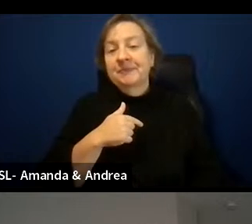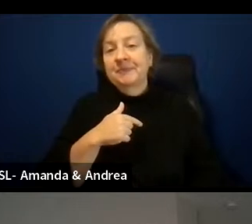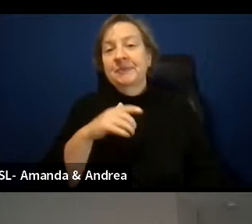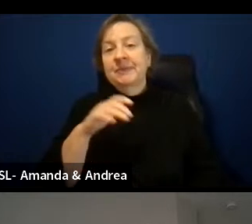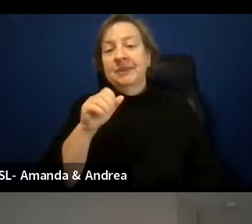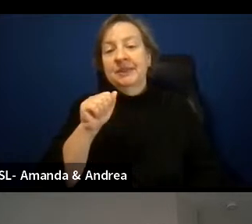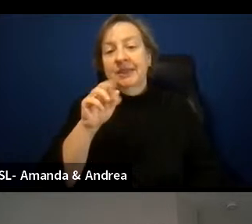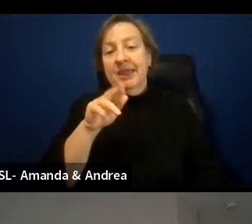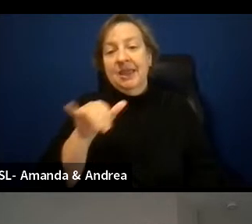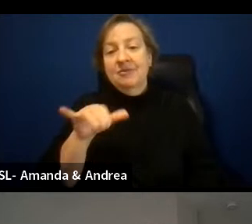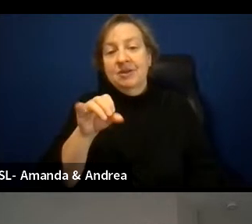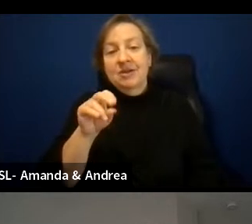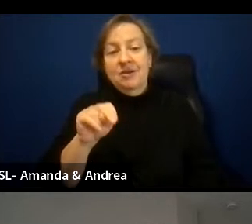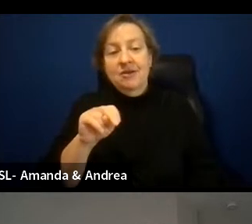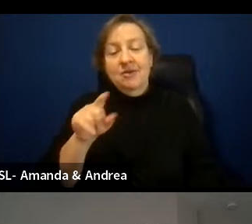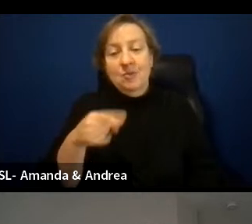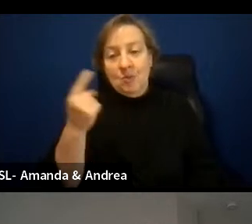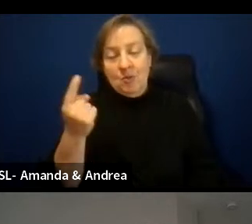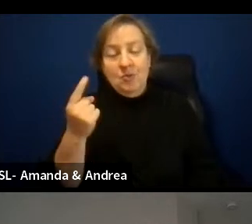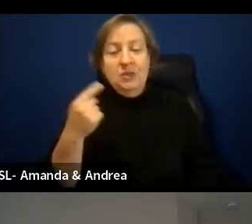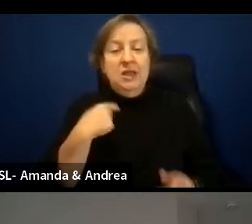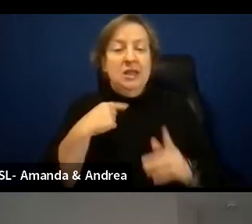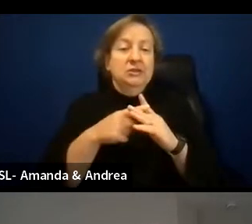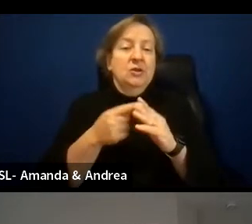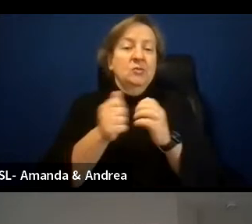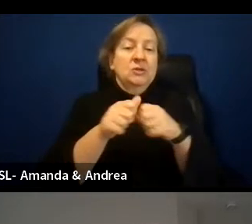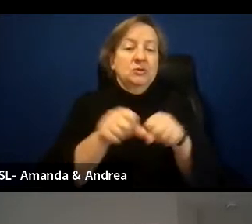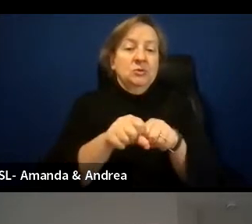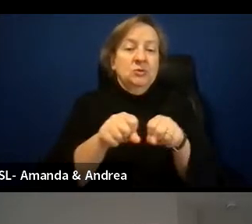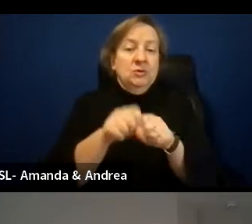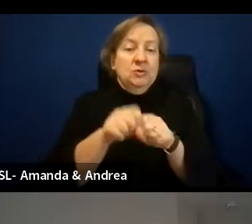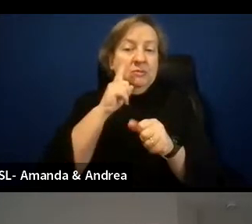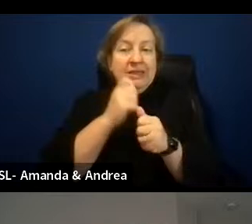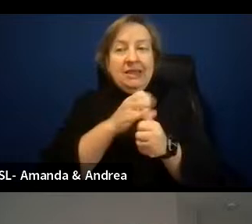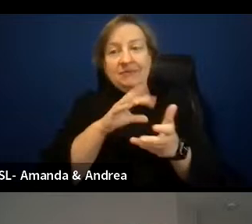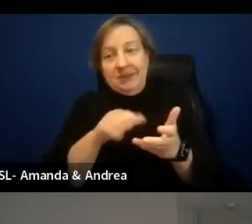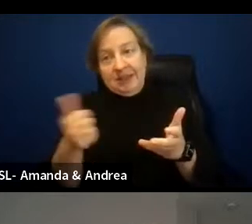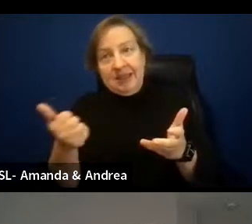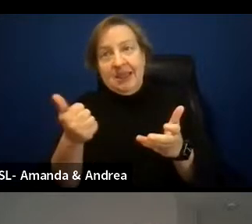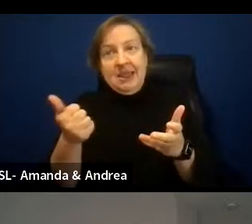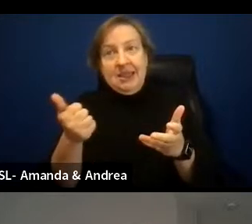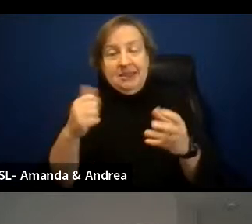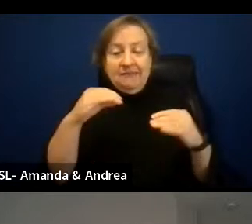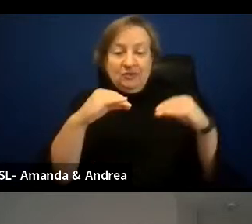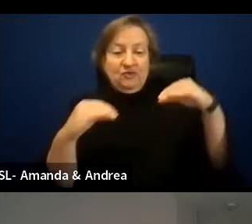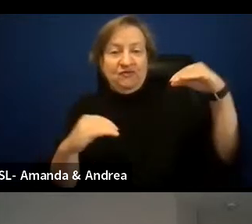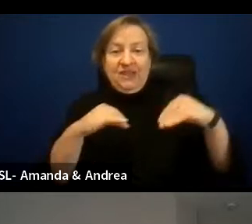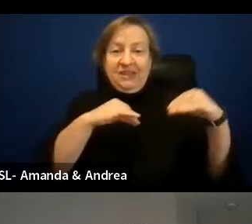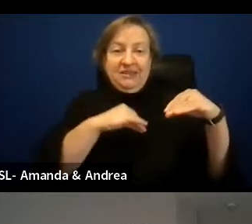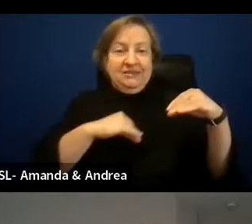carry-on only person, so I start with shoes because everything else I've got to fit around that.